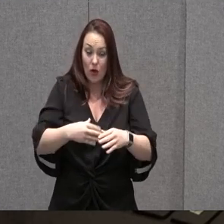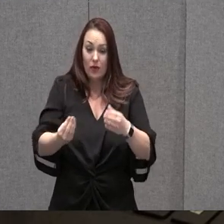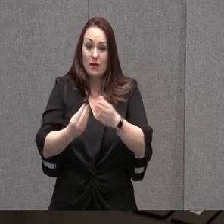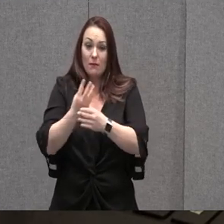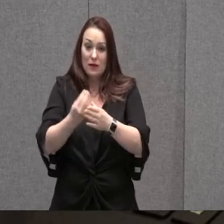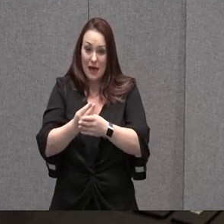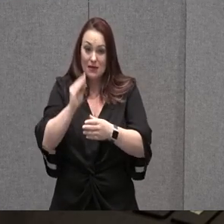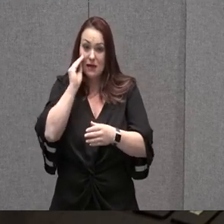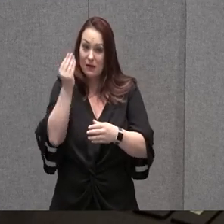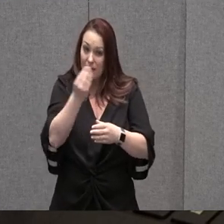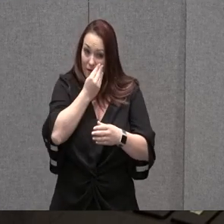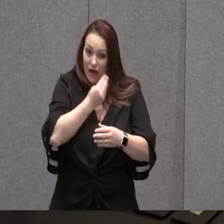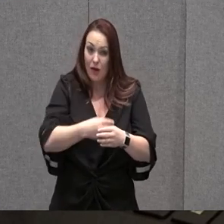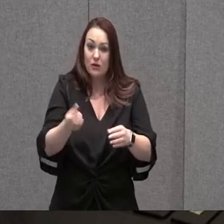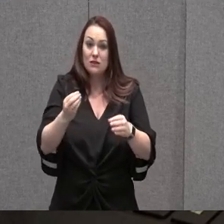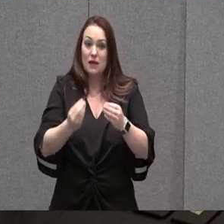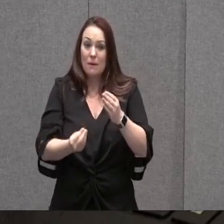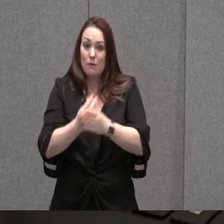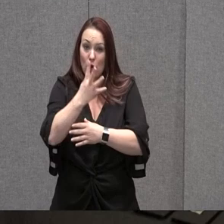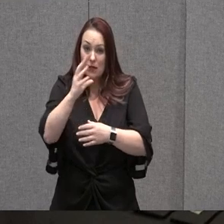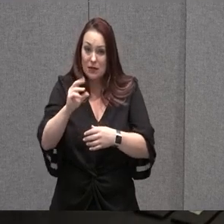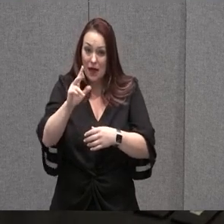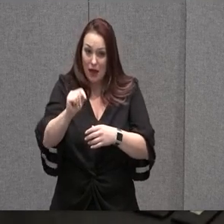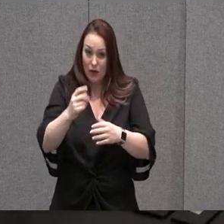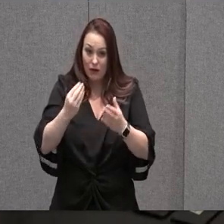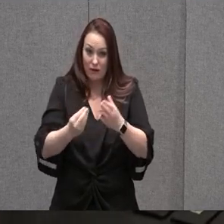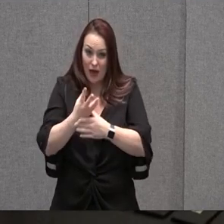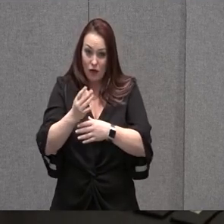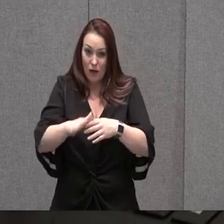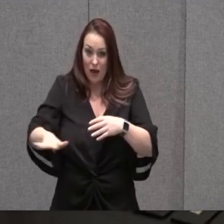flowers burst out of the ground.